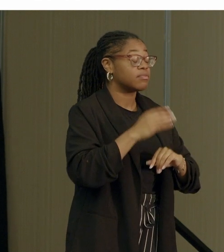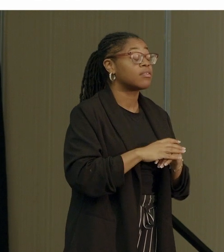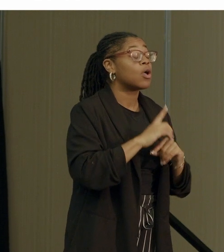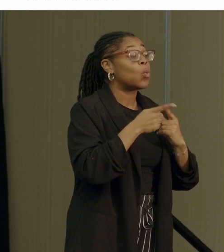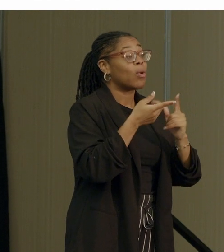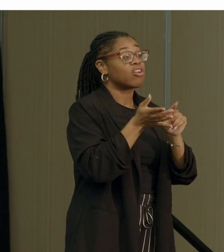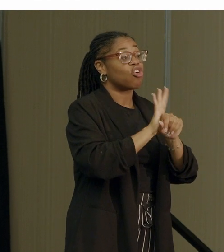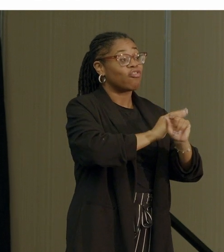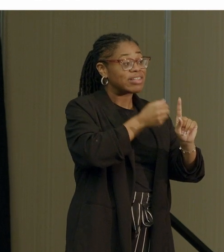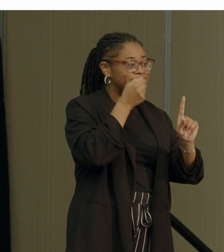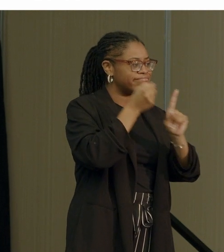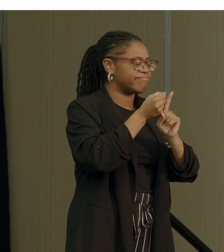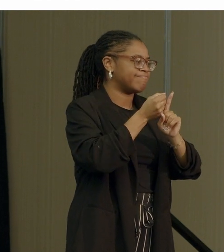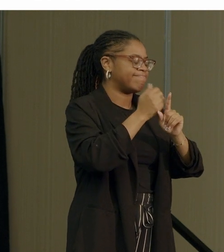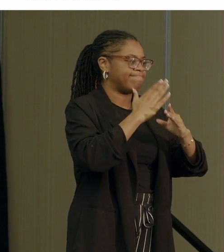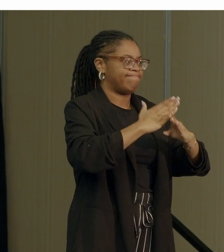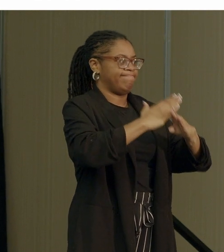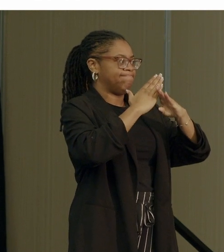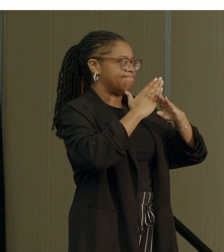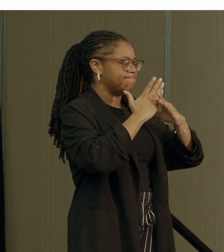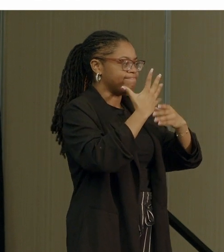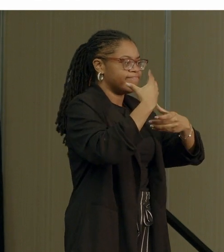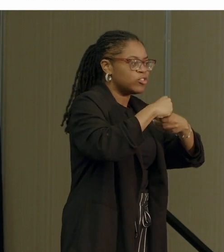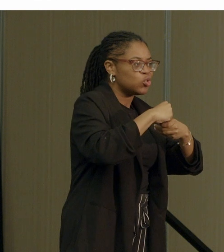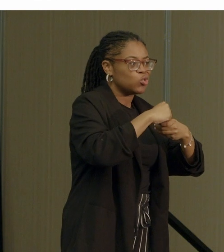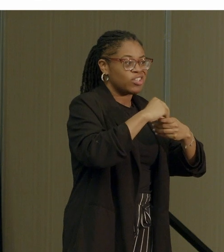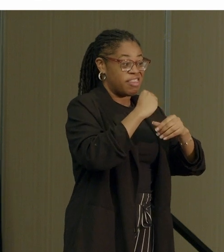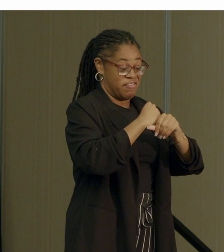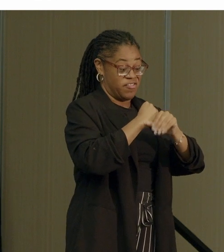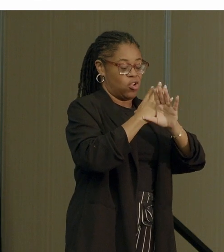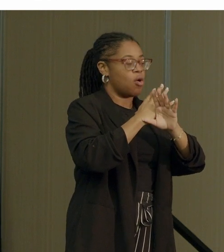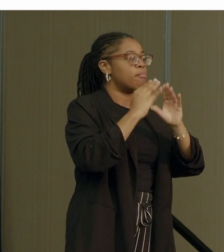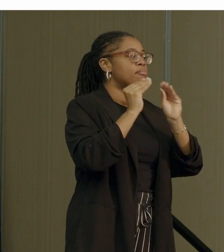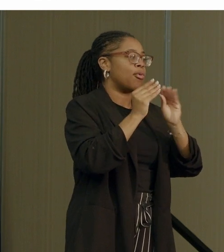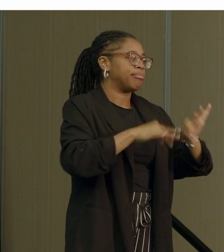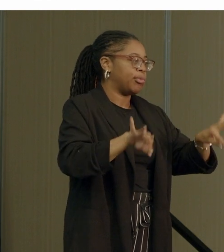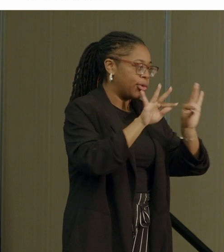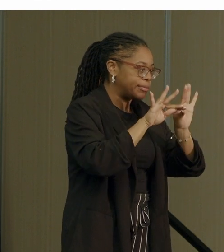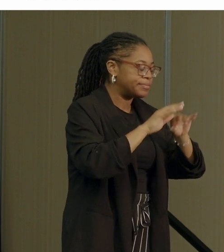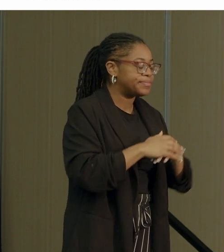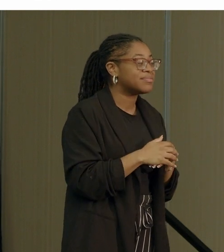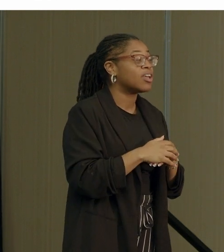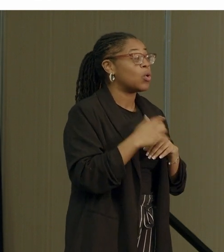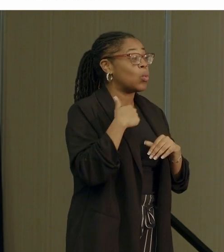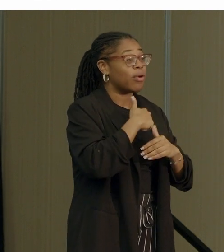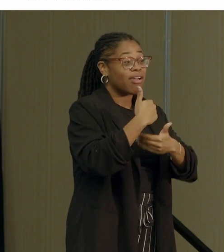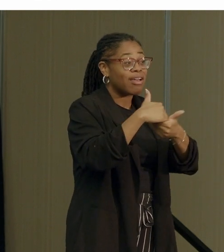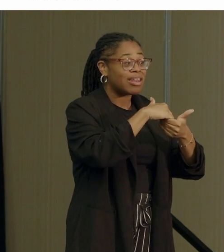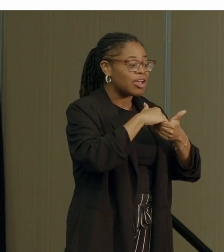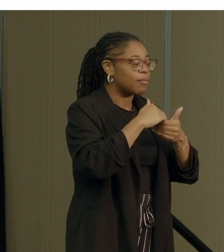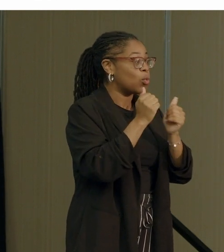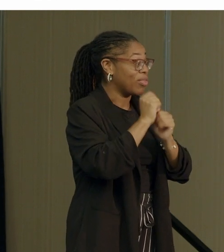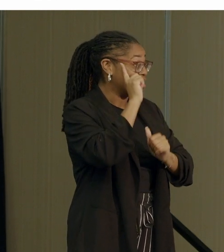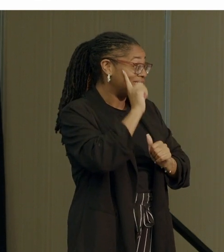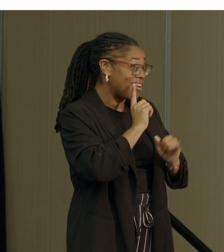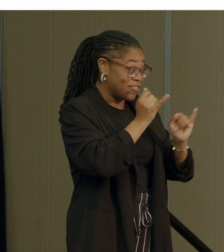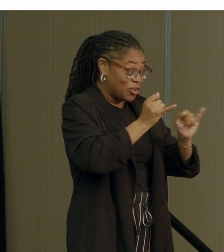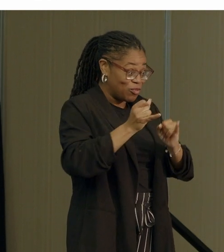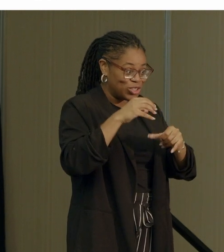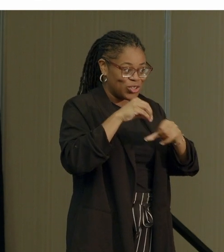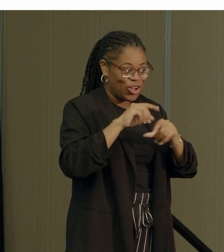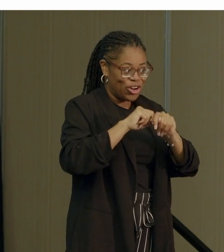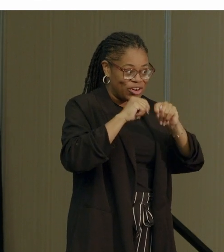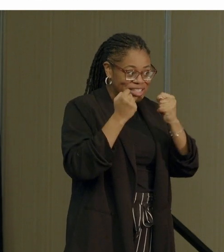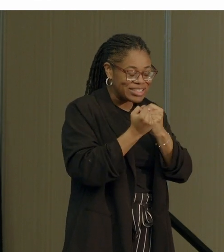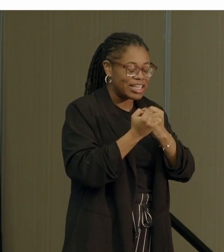hit, the barriers to inclusion on video call platforms became even more apparent. As we were collaborating with deaf individuals on our team, a